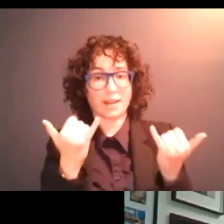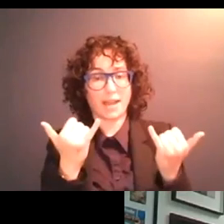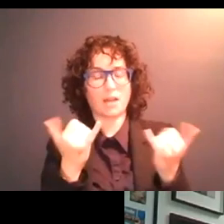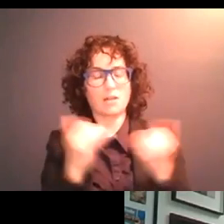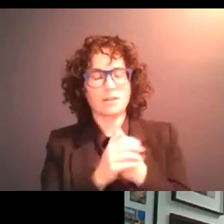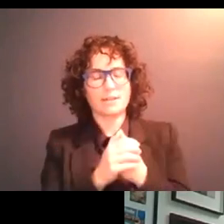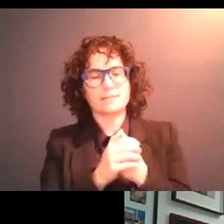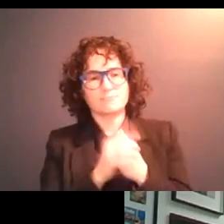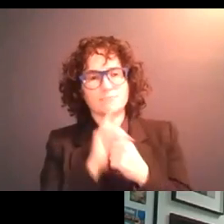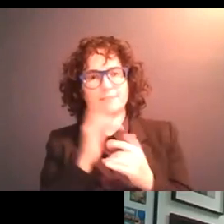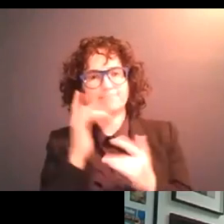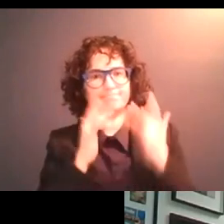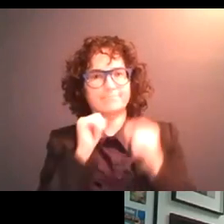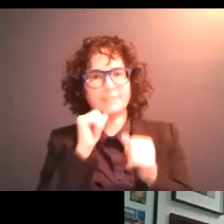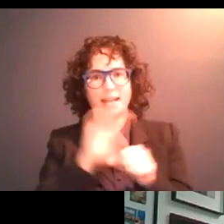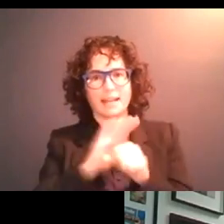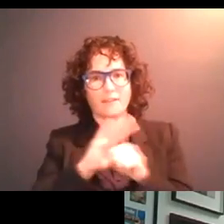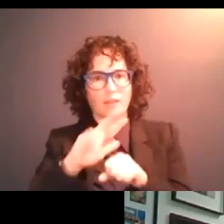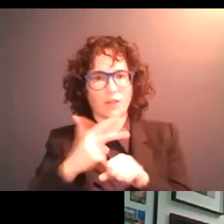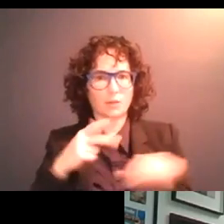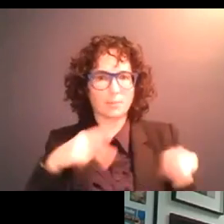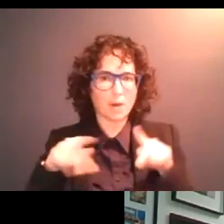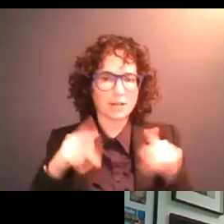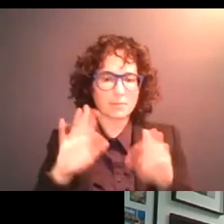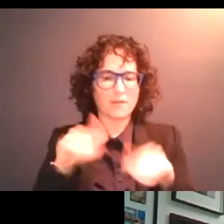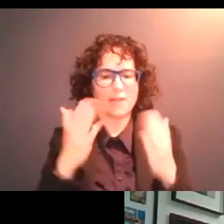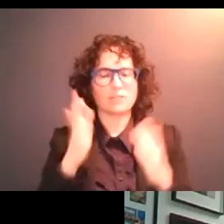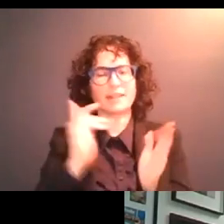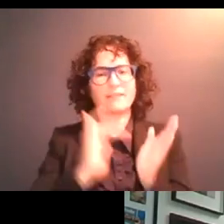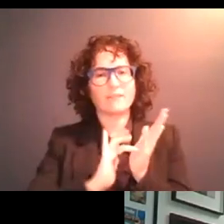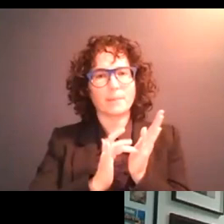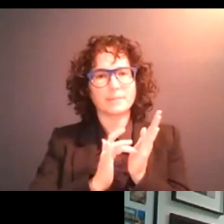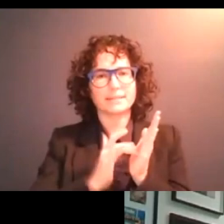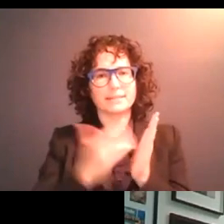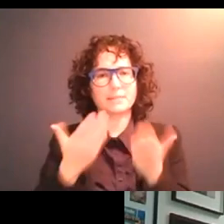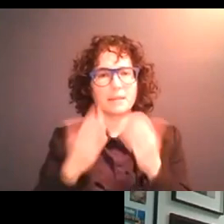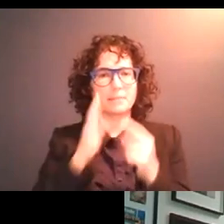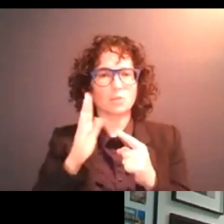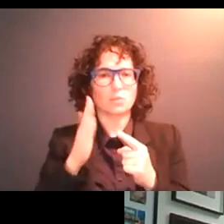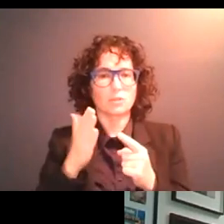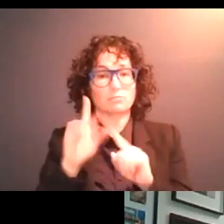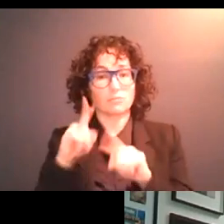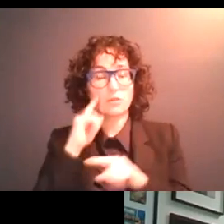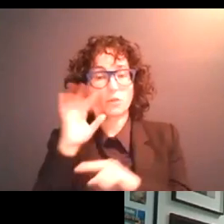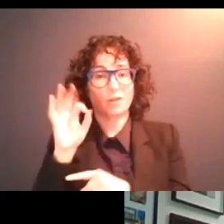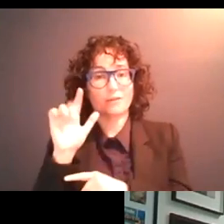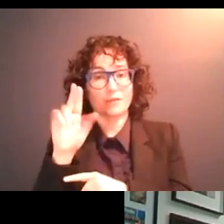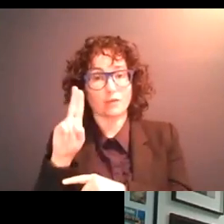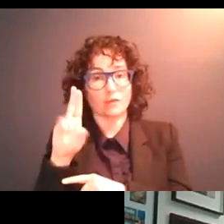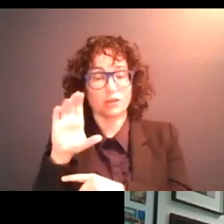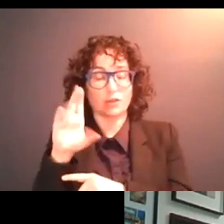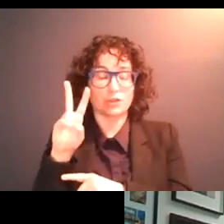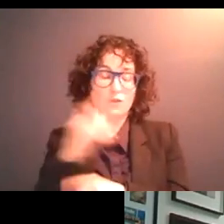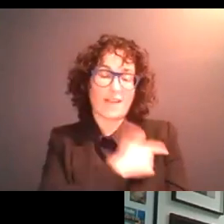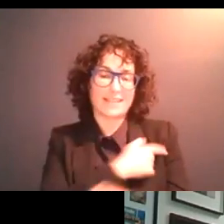lack of third-party providers, so these are folks like pharmacies that you might typically invite out for a flu vaccine clinic. Because